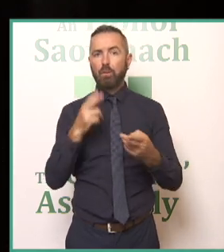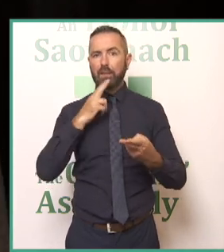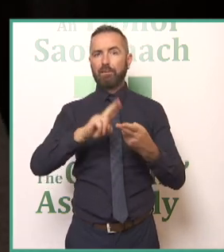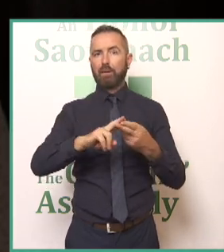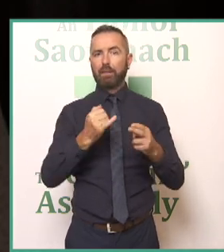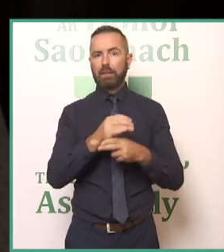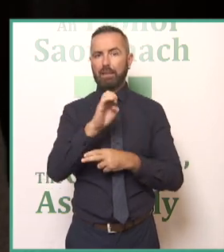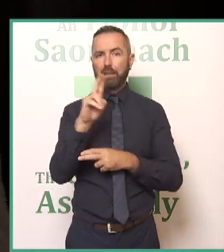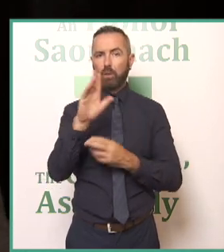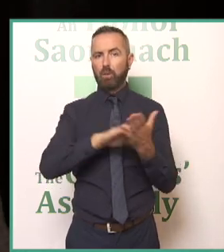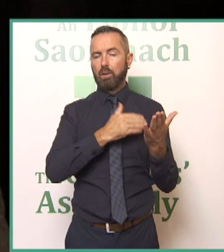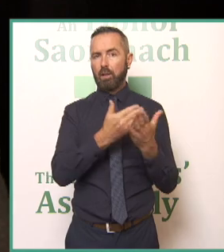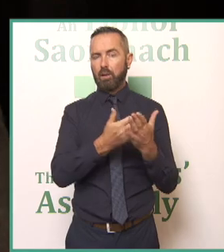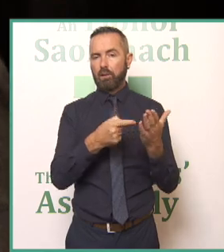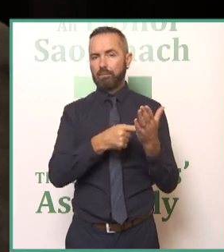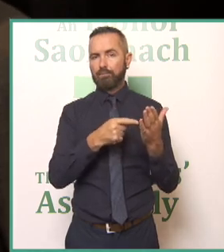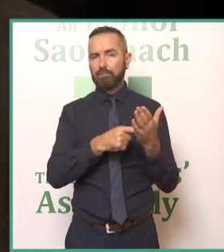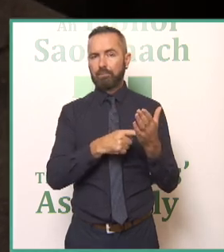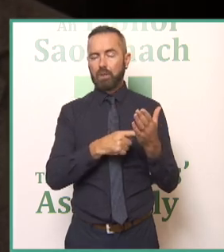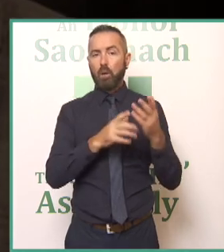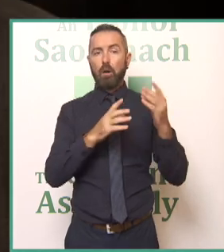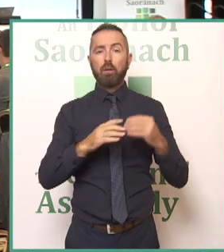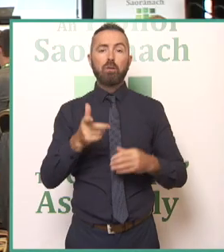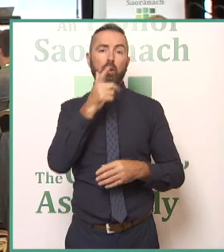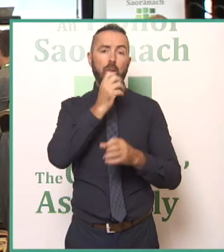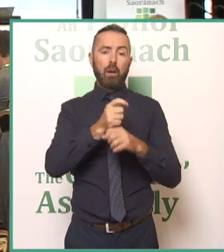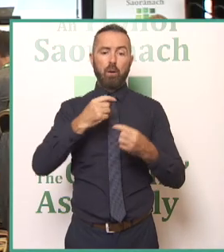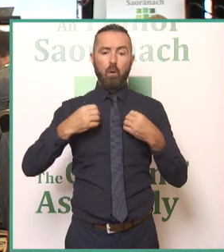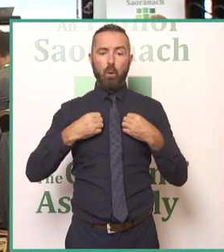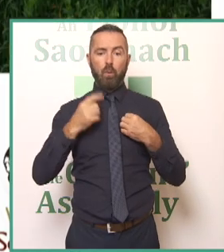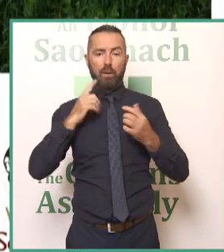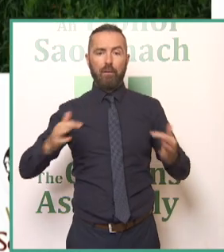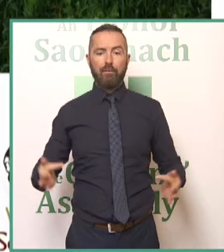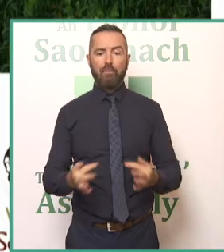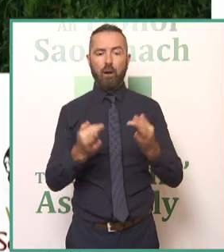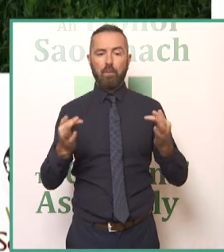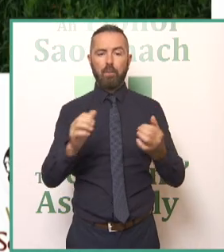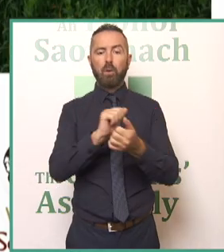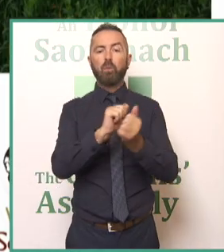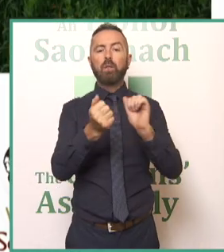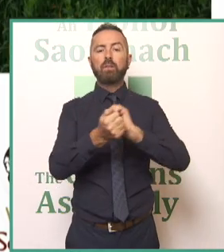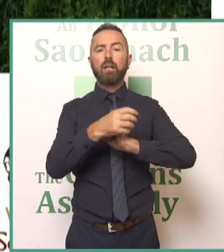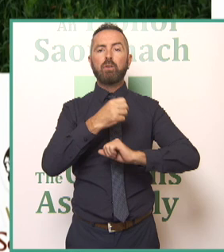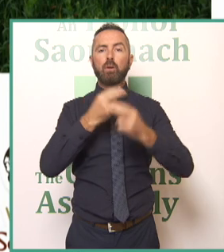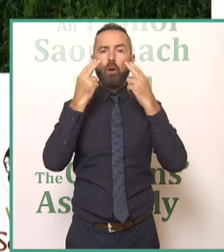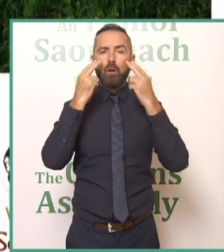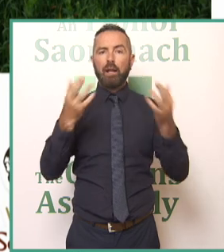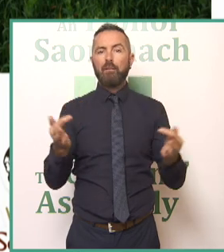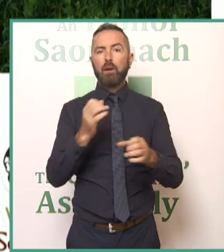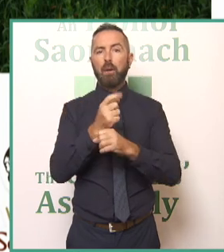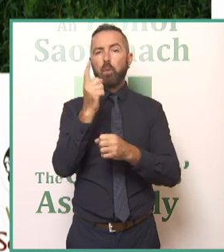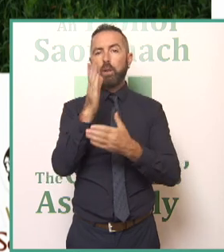So moving to our farm, and to illustrate that, we converted to organic farming about a year and a half